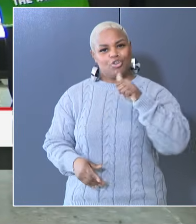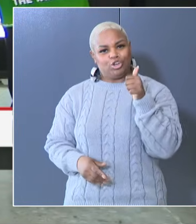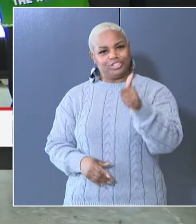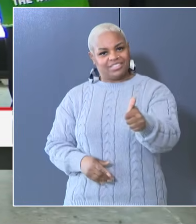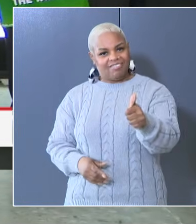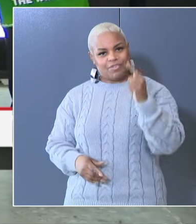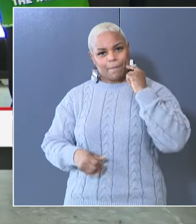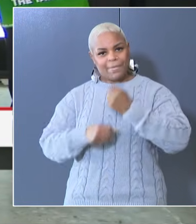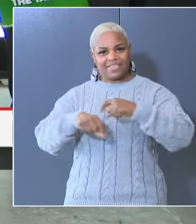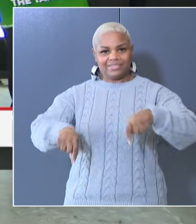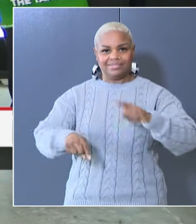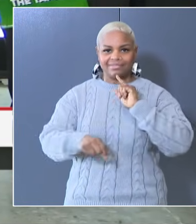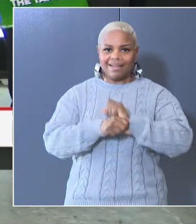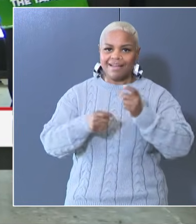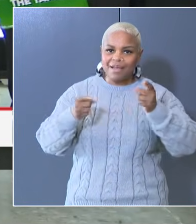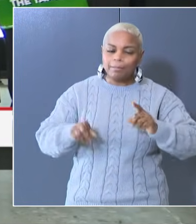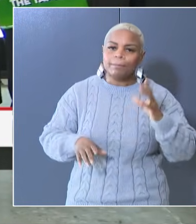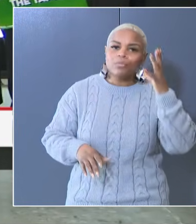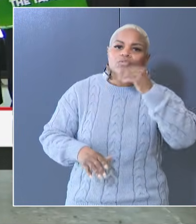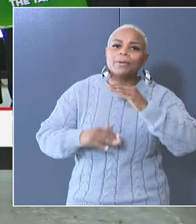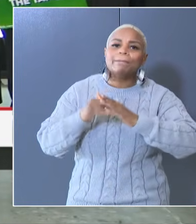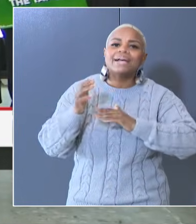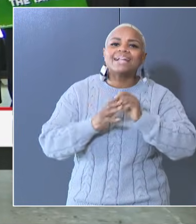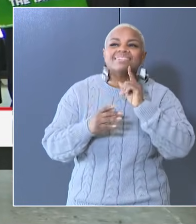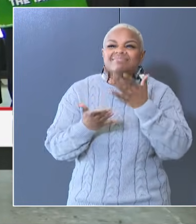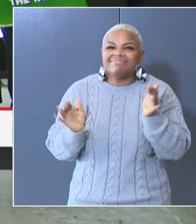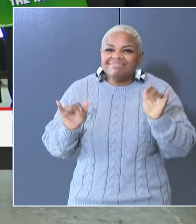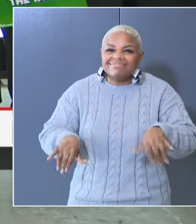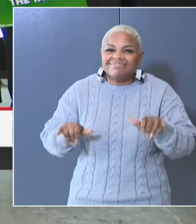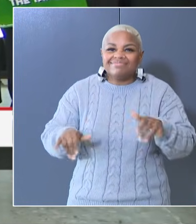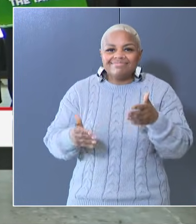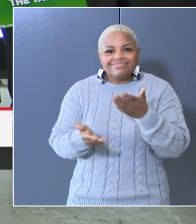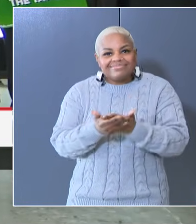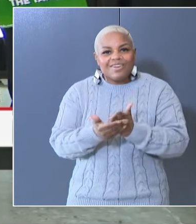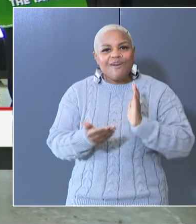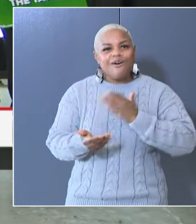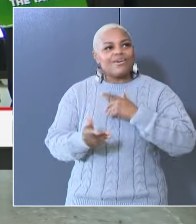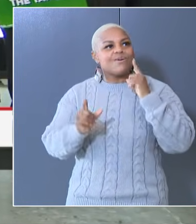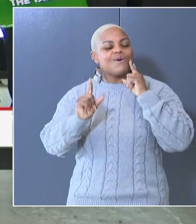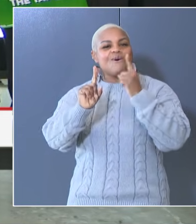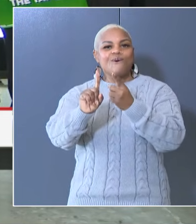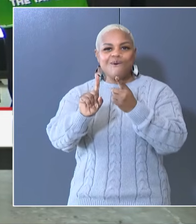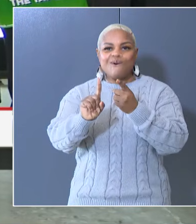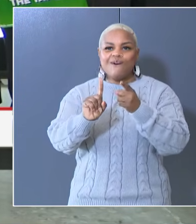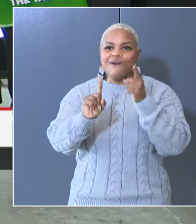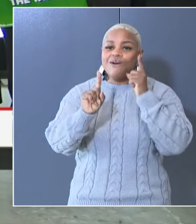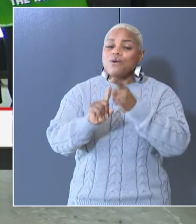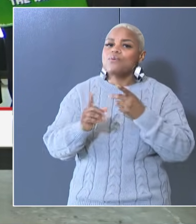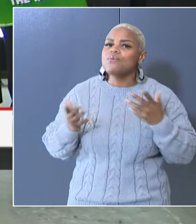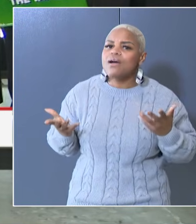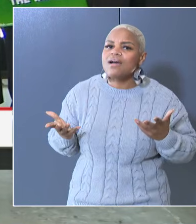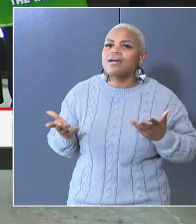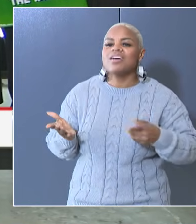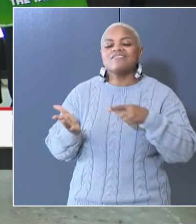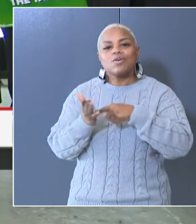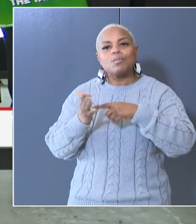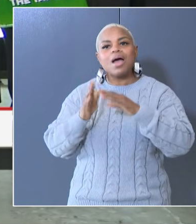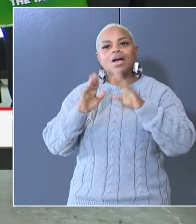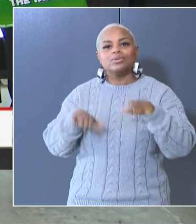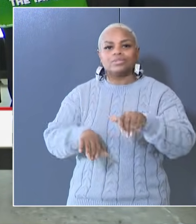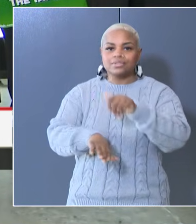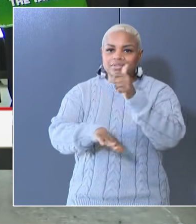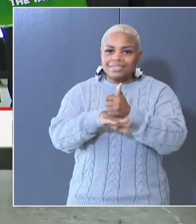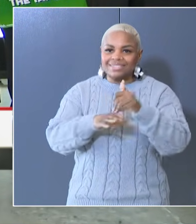a beautiful building that reflects our broader mission, and that is delivering affordable housing in every